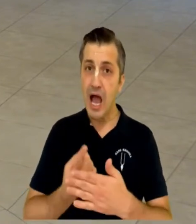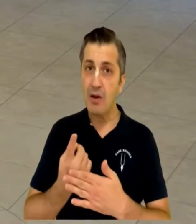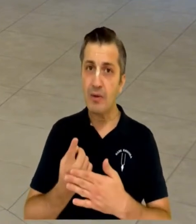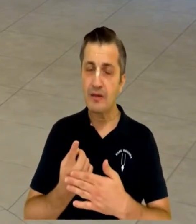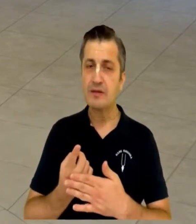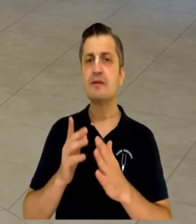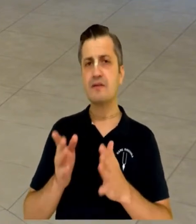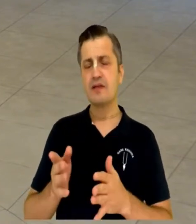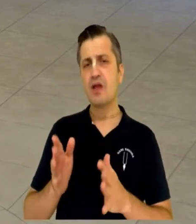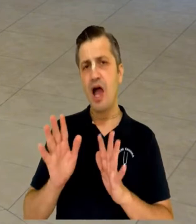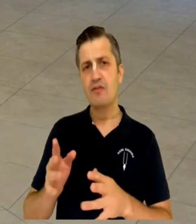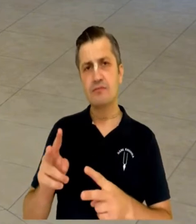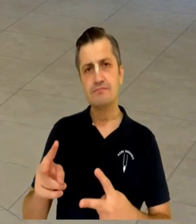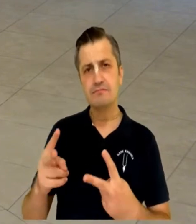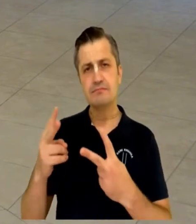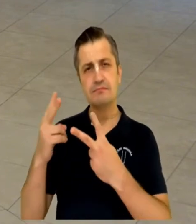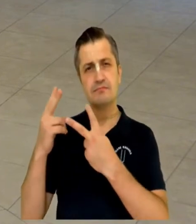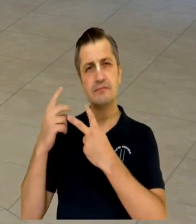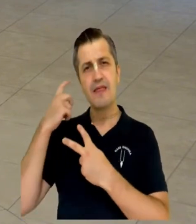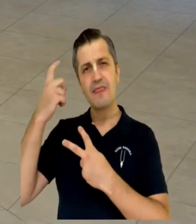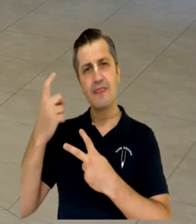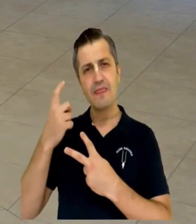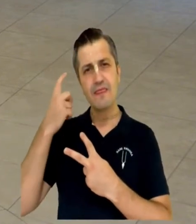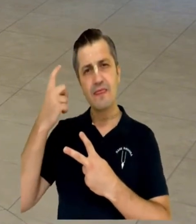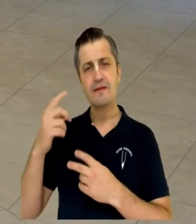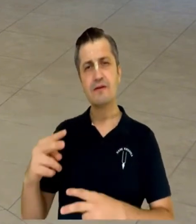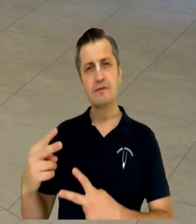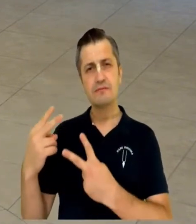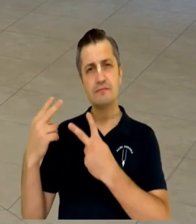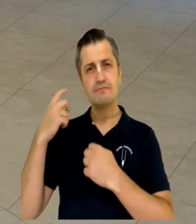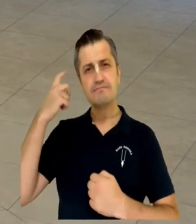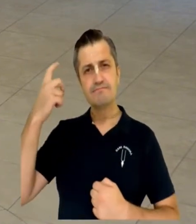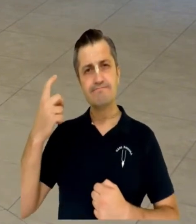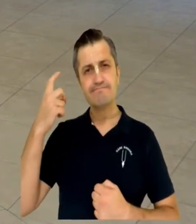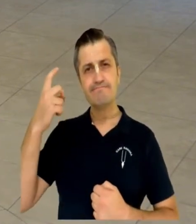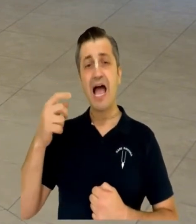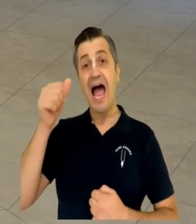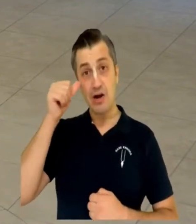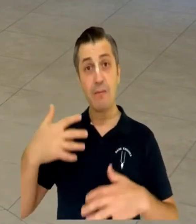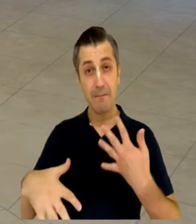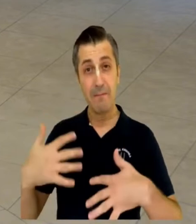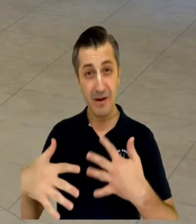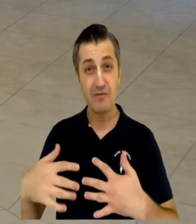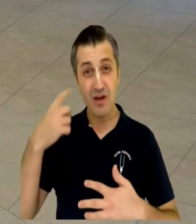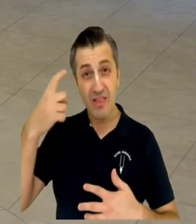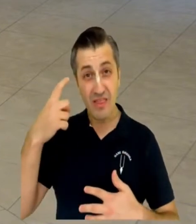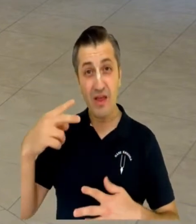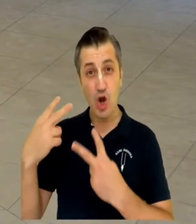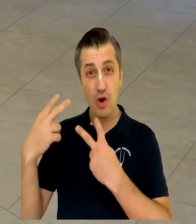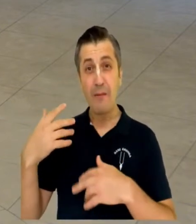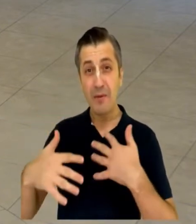it's painful, we want to go into them, we want to analyze them. With questions like these, we can really put things